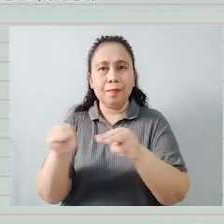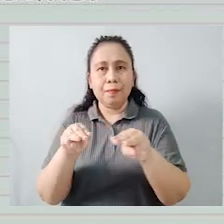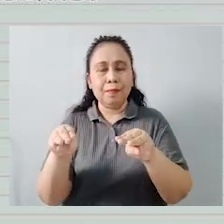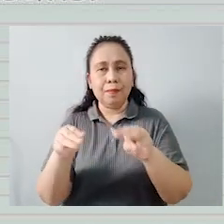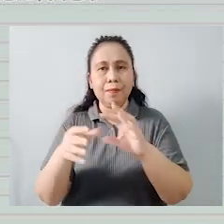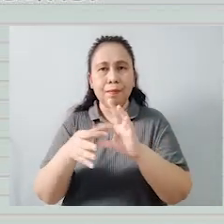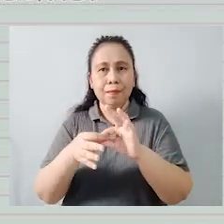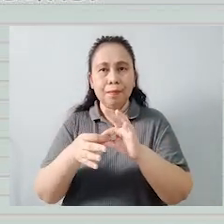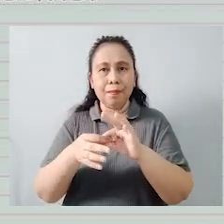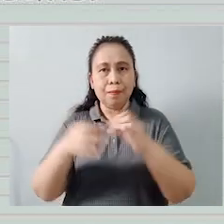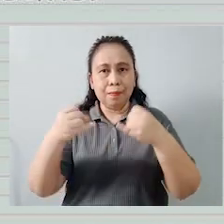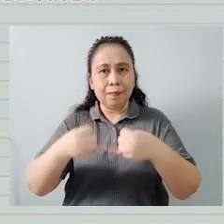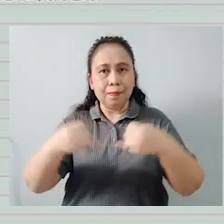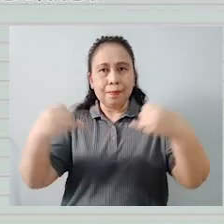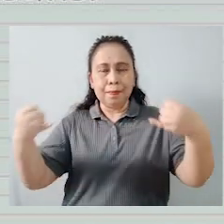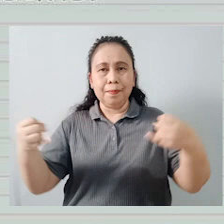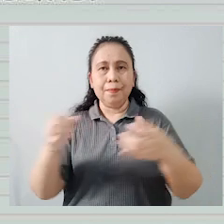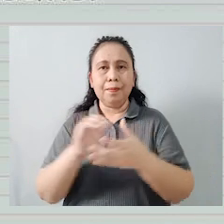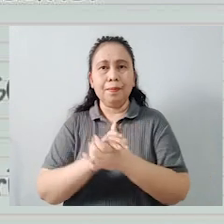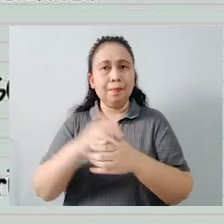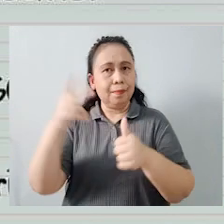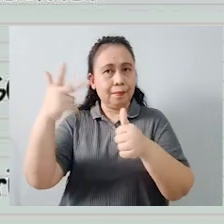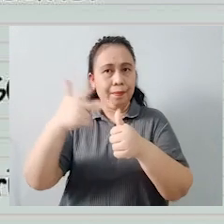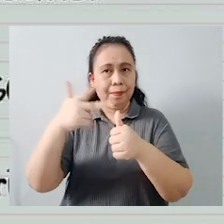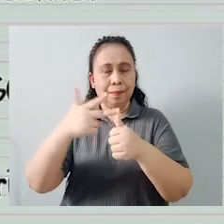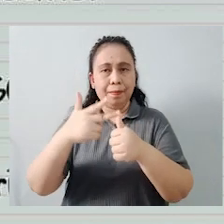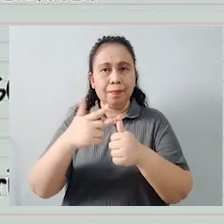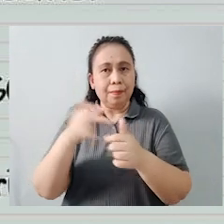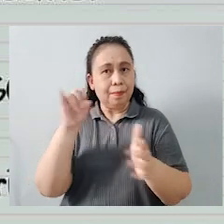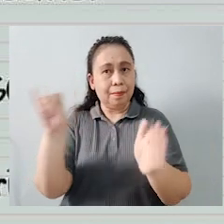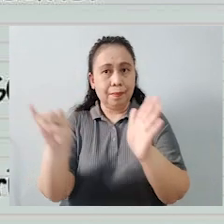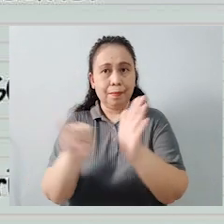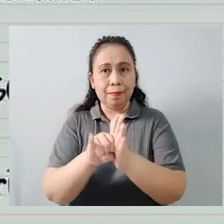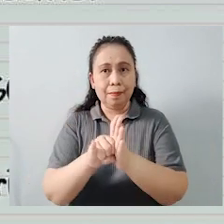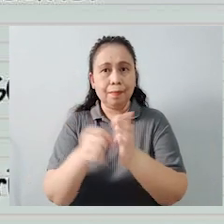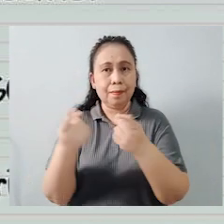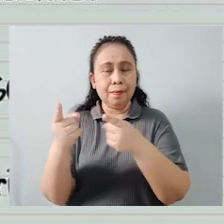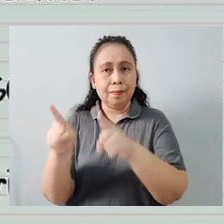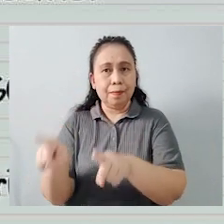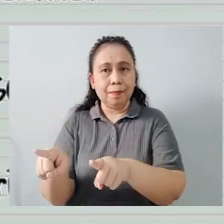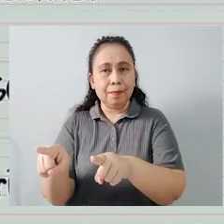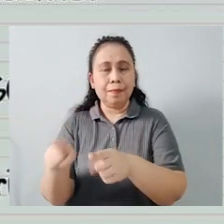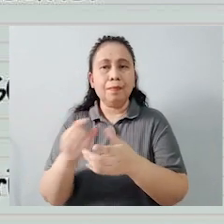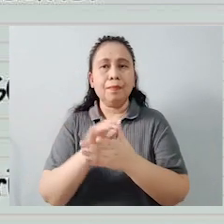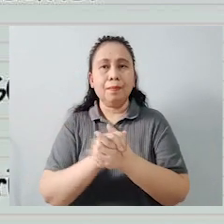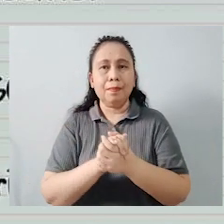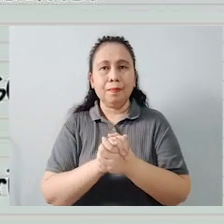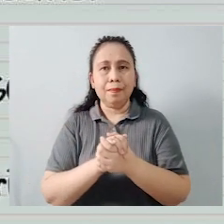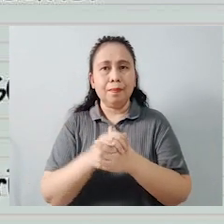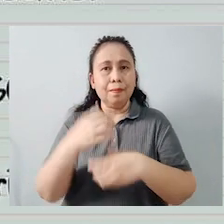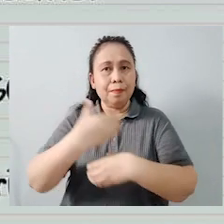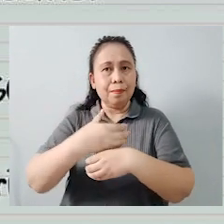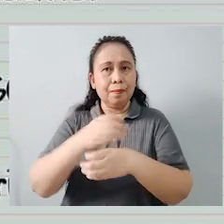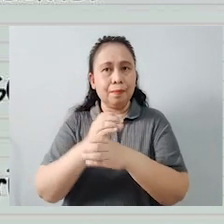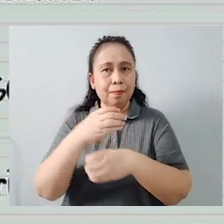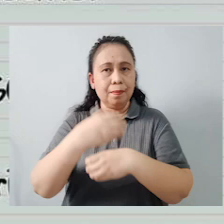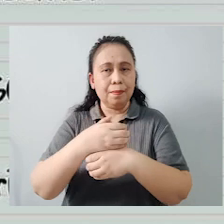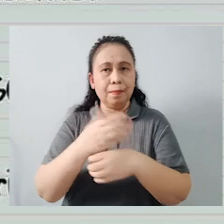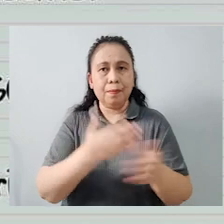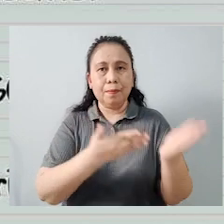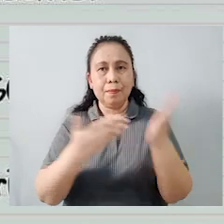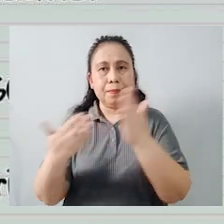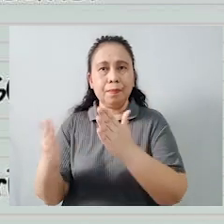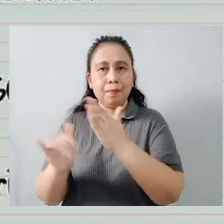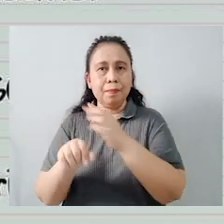types of plate boundaries. And third, identify the events or consequences created or brought about